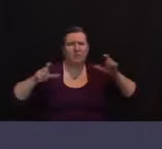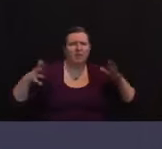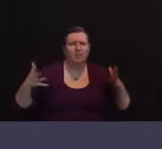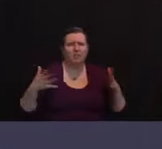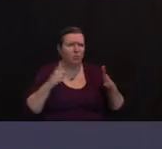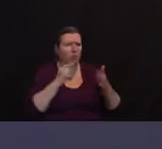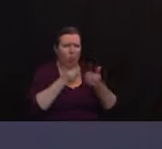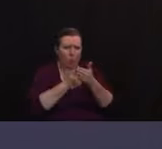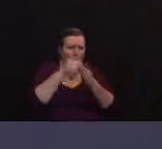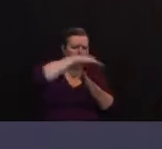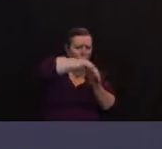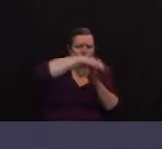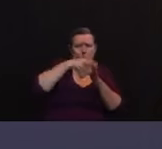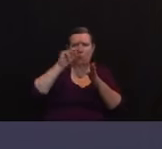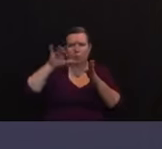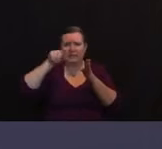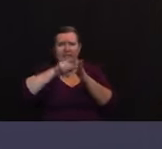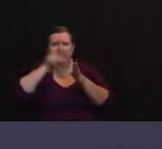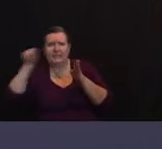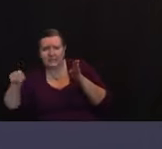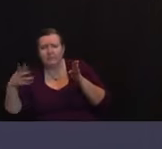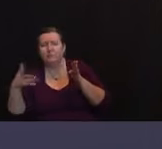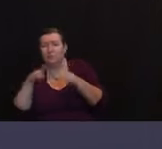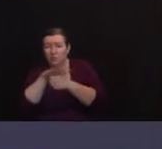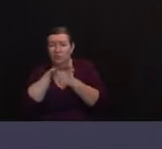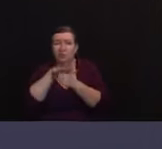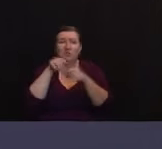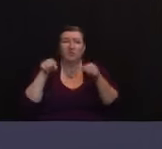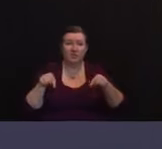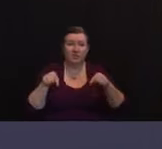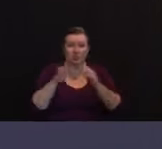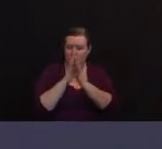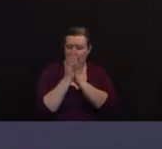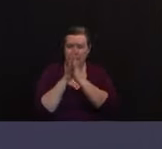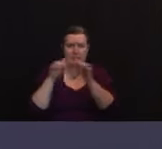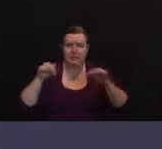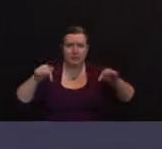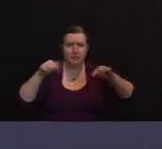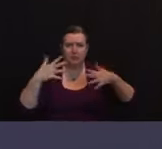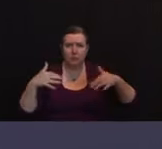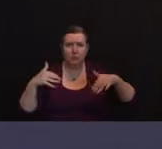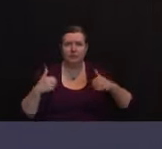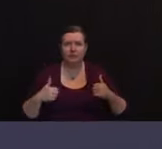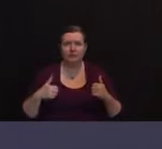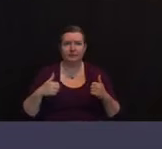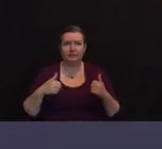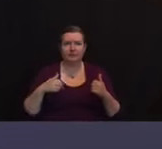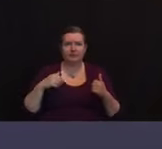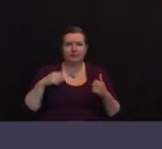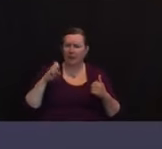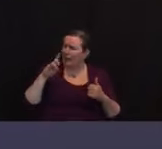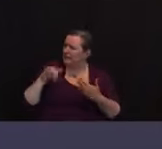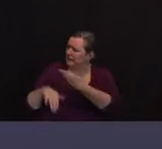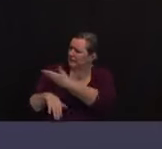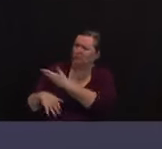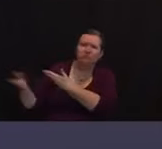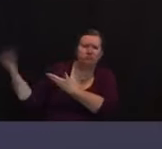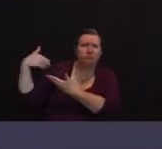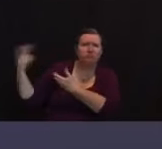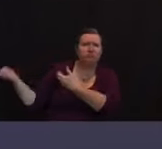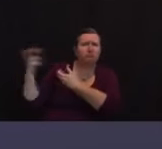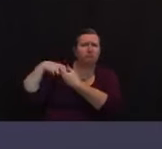region in the country. We got to give Eddie his money's worth here. We got to pull you in from the bullpen rather. How do you